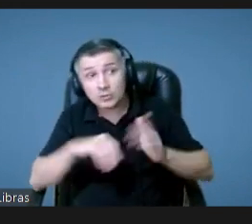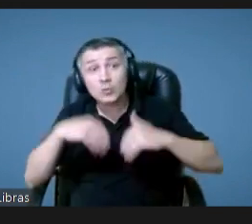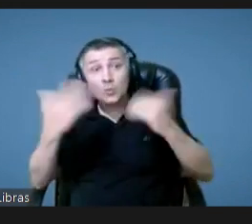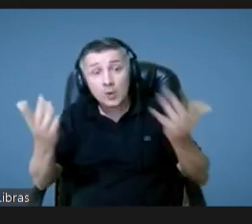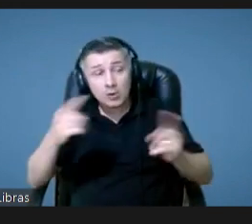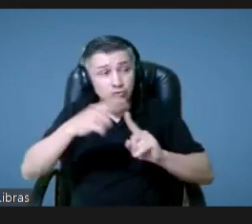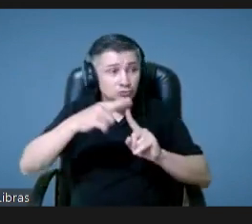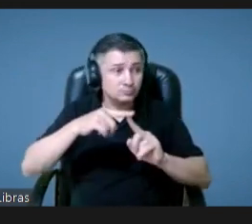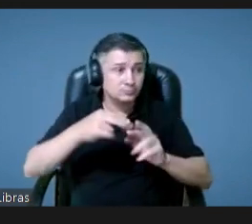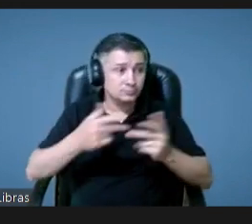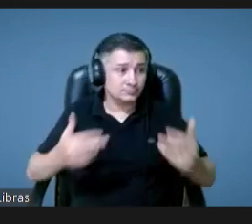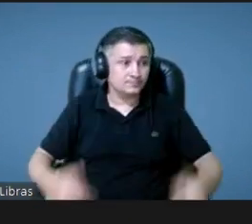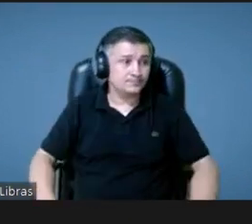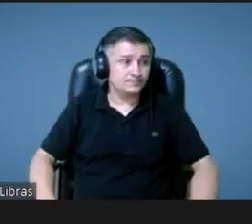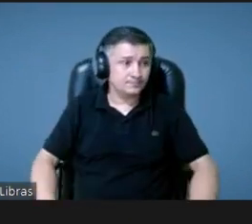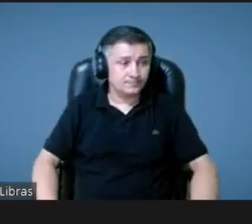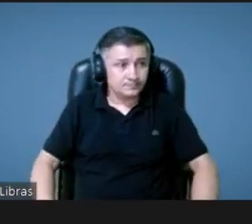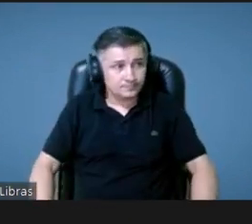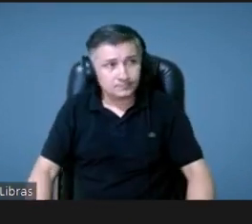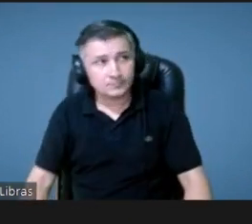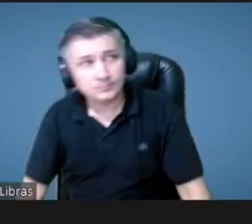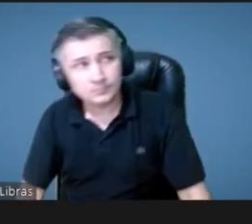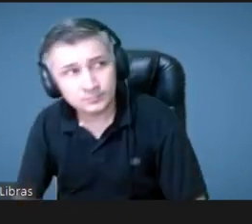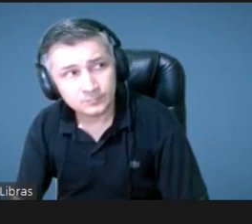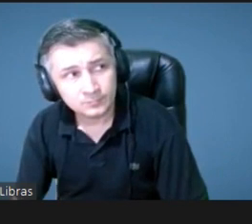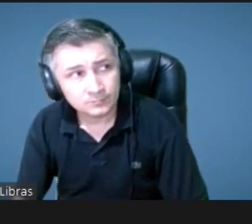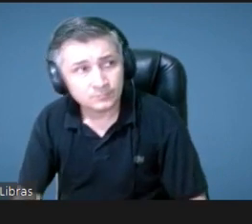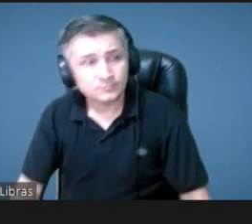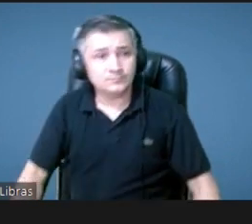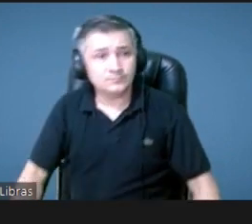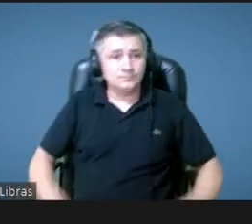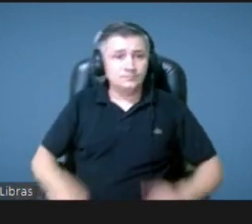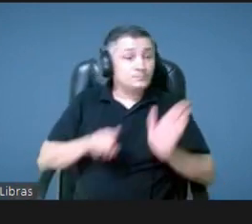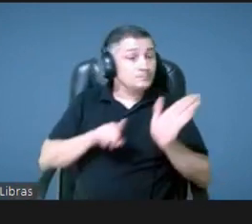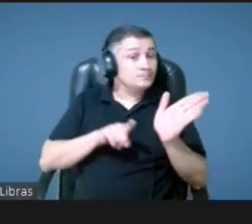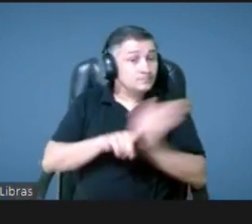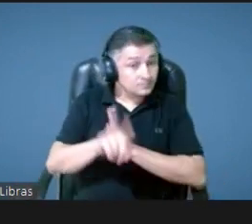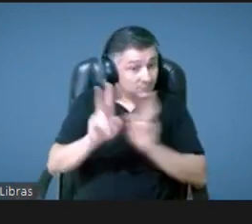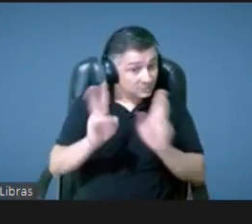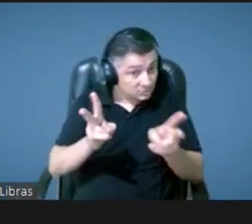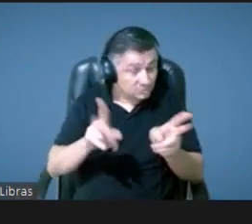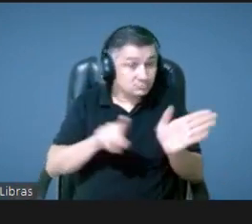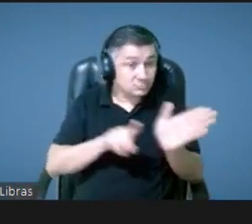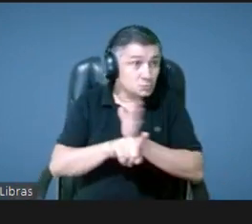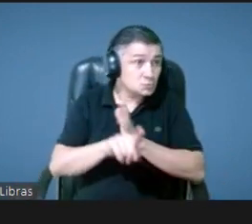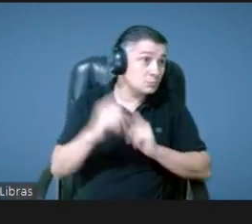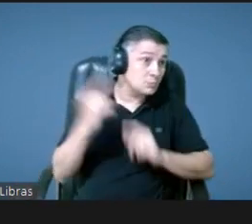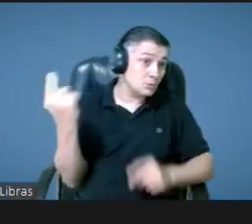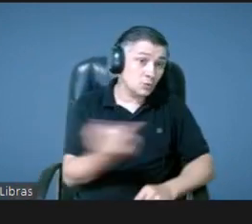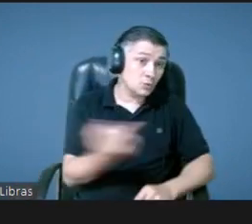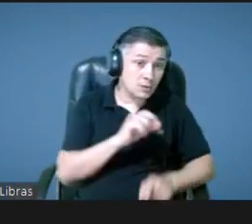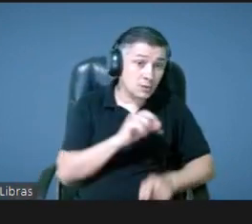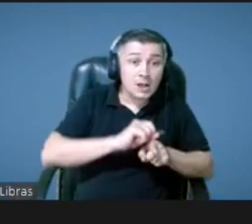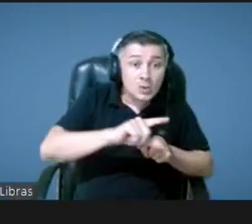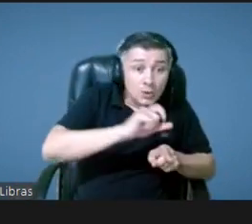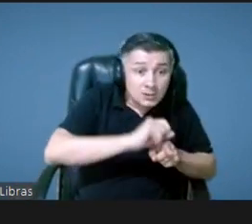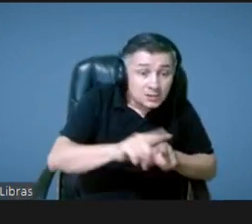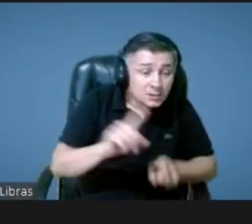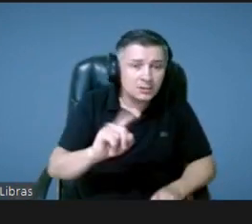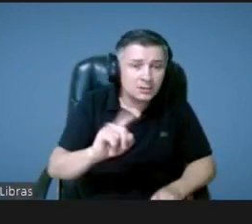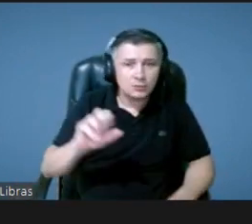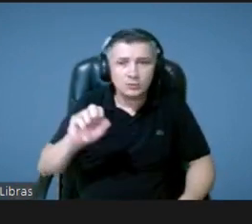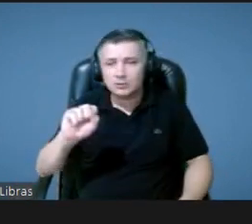So we always think, should we launch a project or not, and what is the model for each project? And